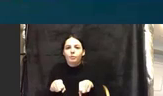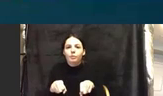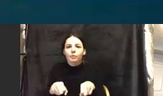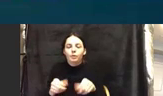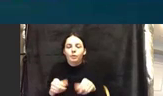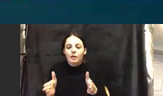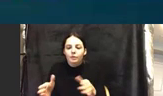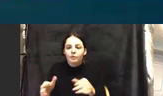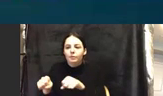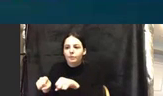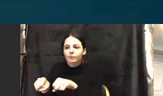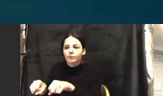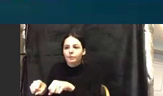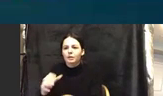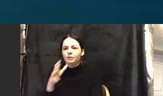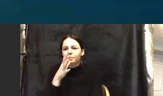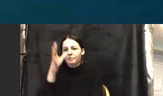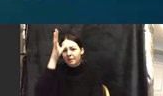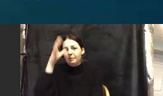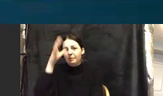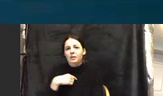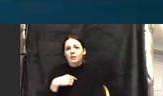they saved my brother and I